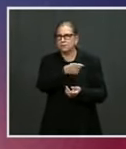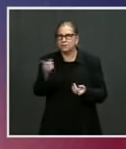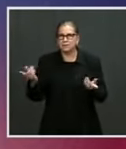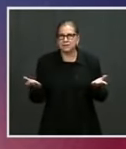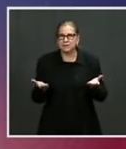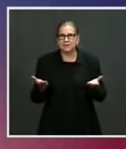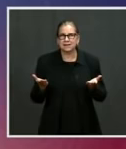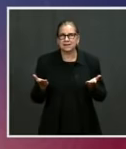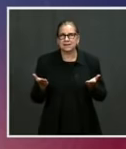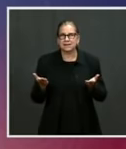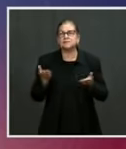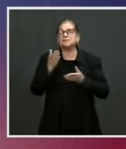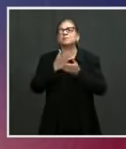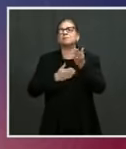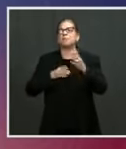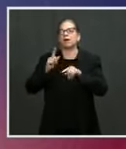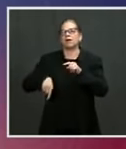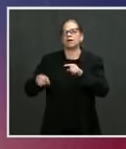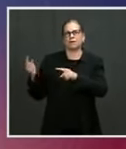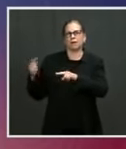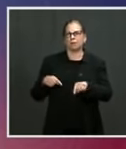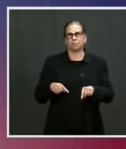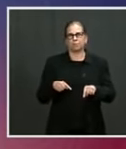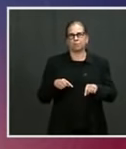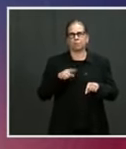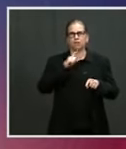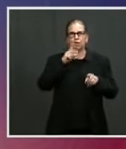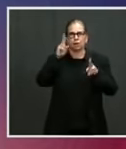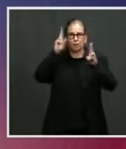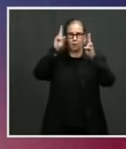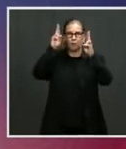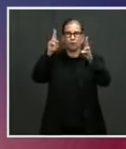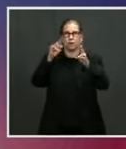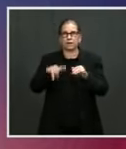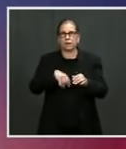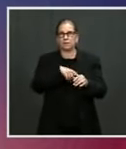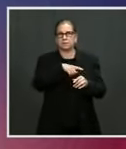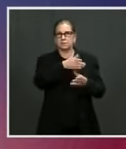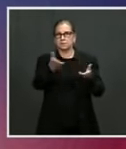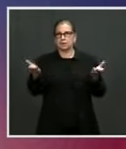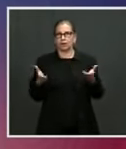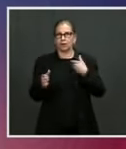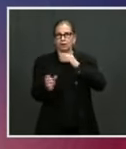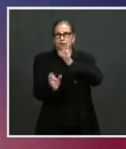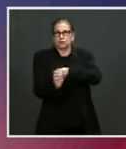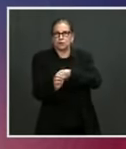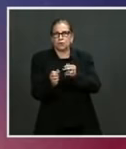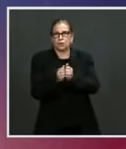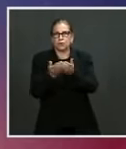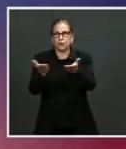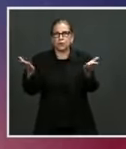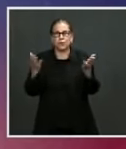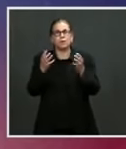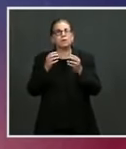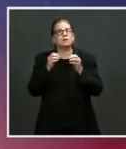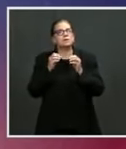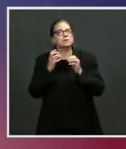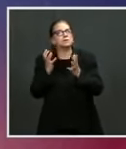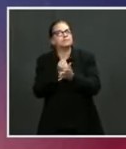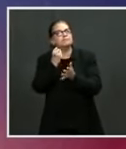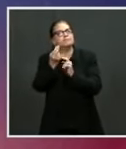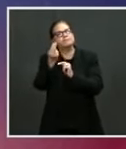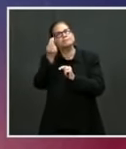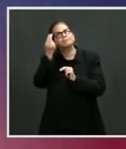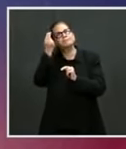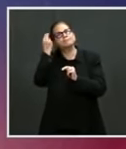an honor to join you all in solemn remembrance and reflection on this 153rd observance